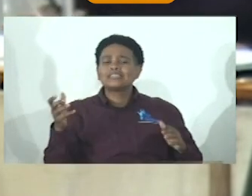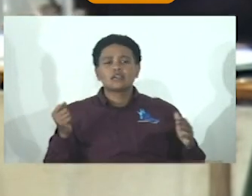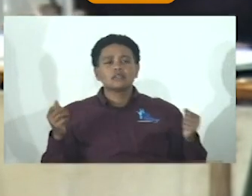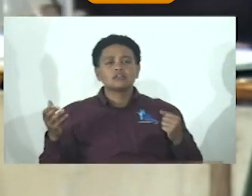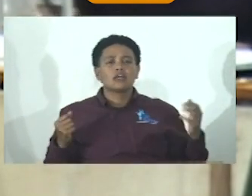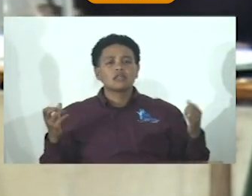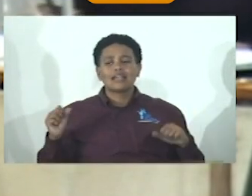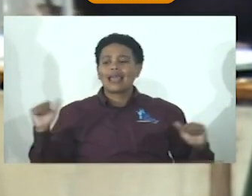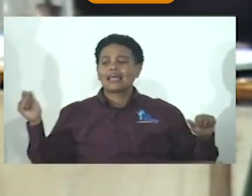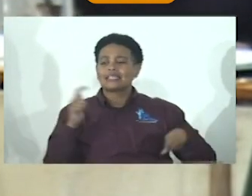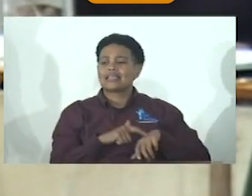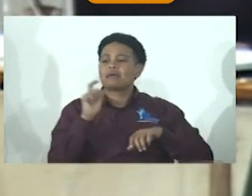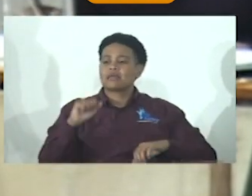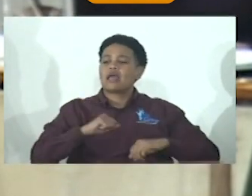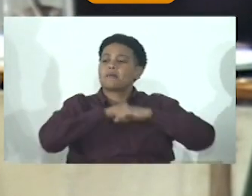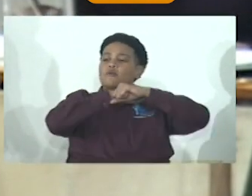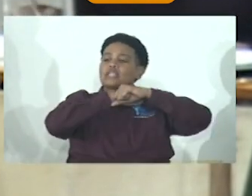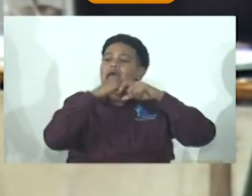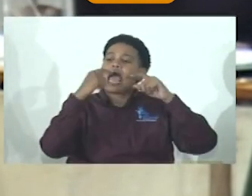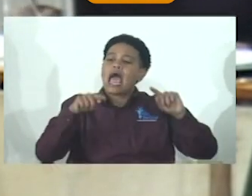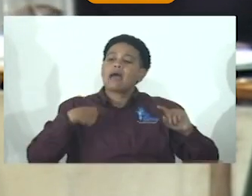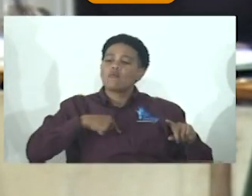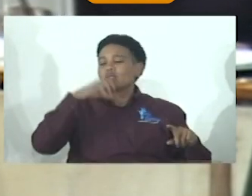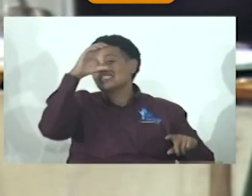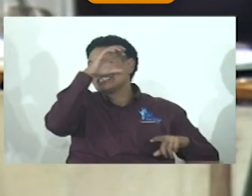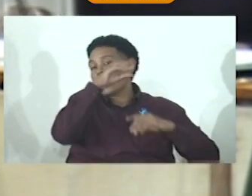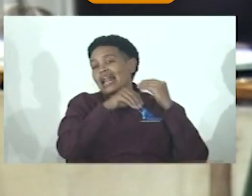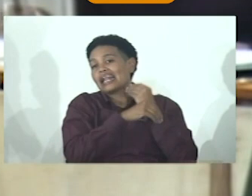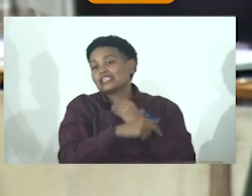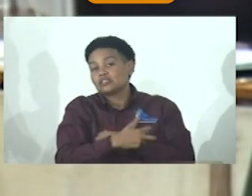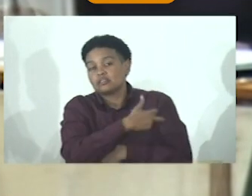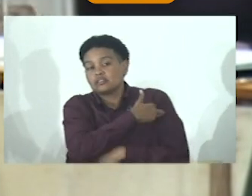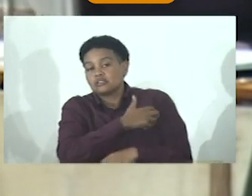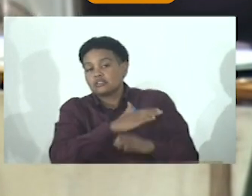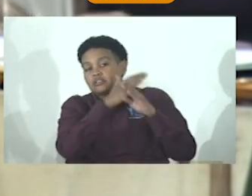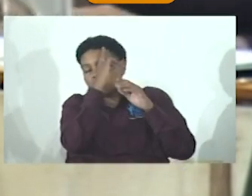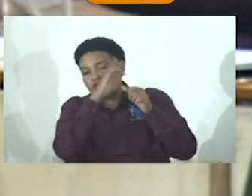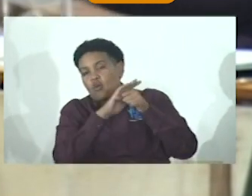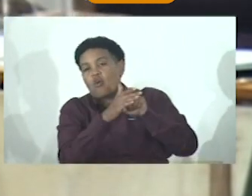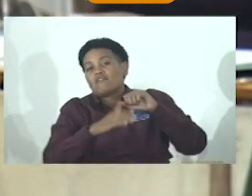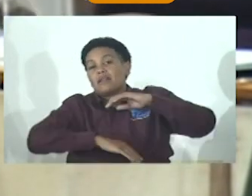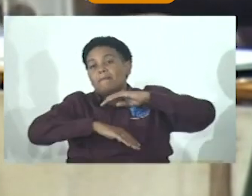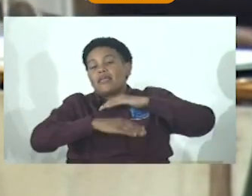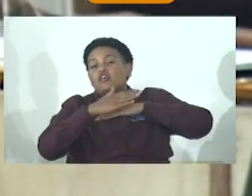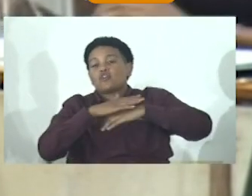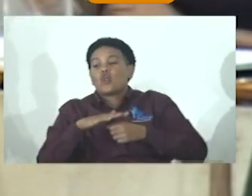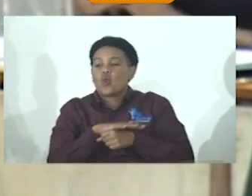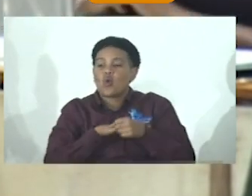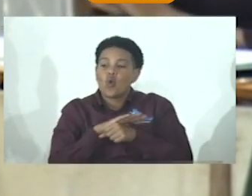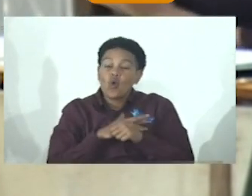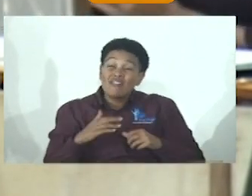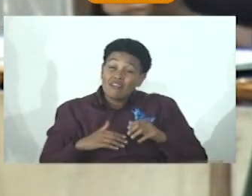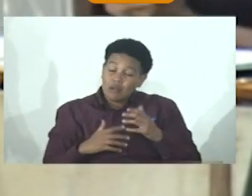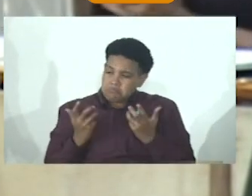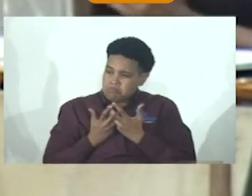any given time can be protected. We will seek additional doses of the vaccine based on locally relevant risk